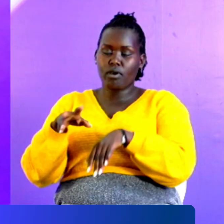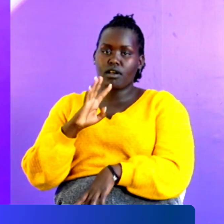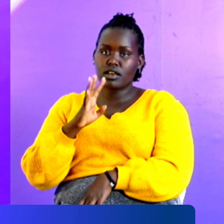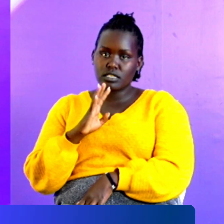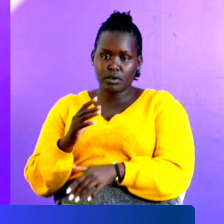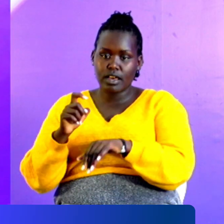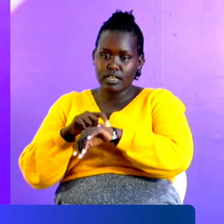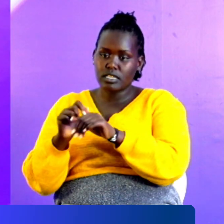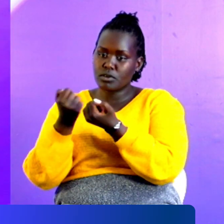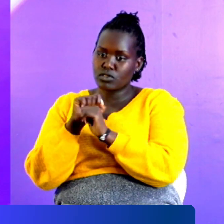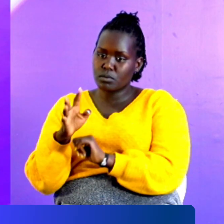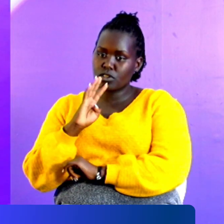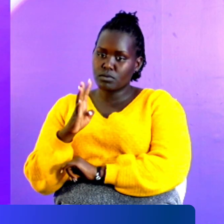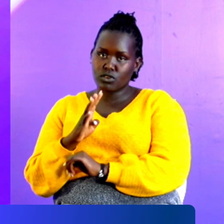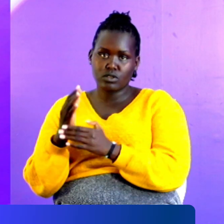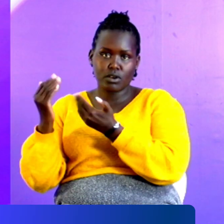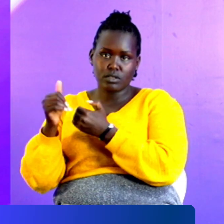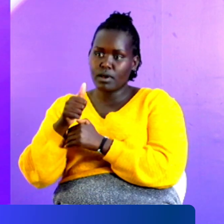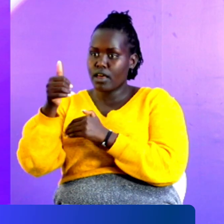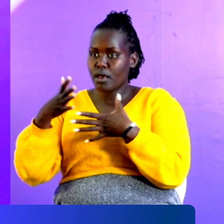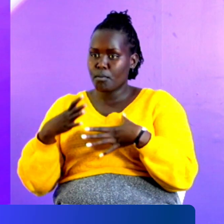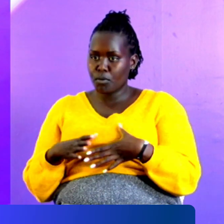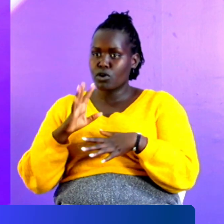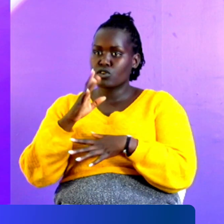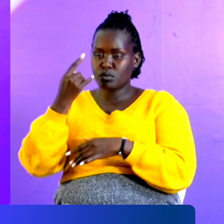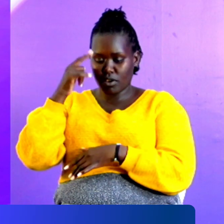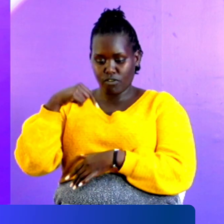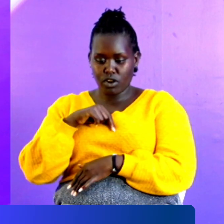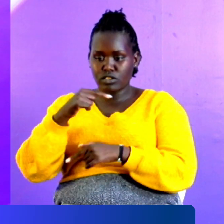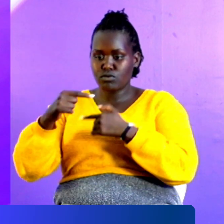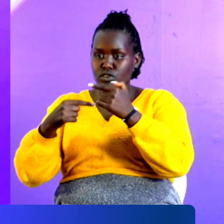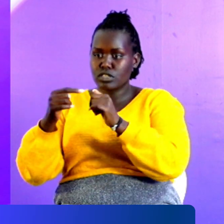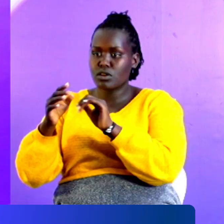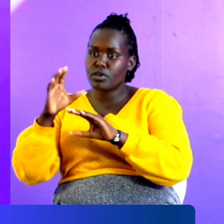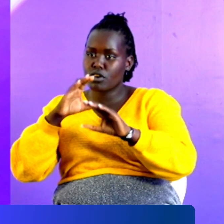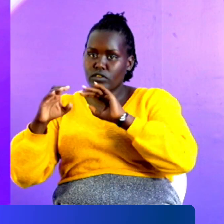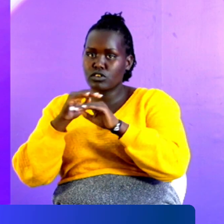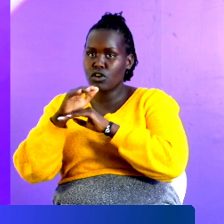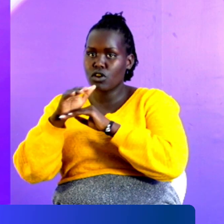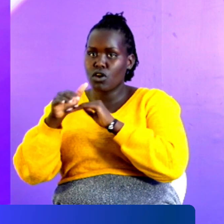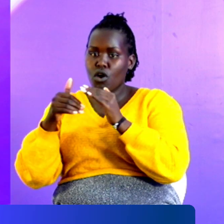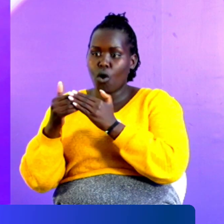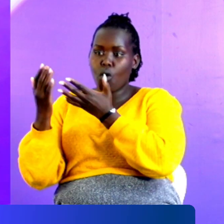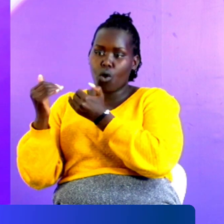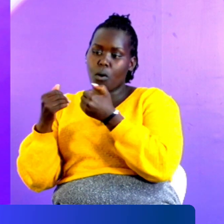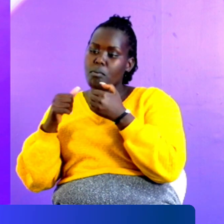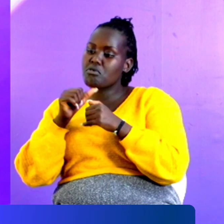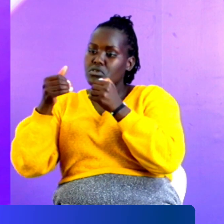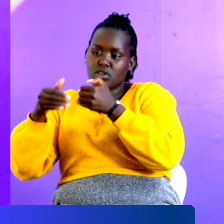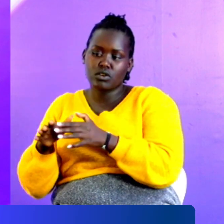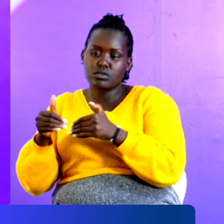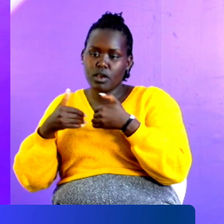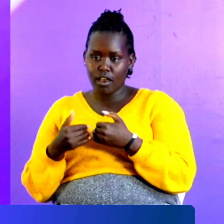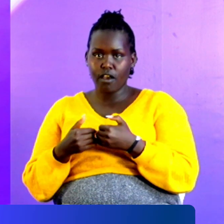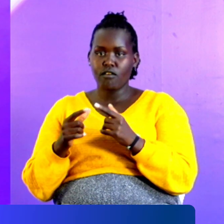because when we will not be able to speak, we will expect other people to speak for us. Let us continue the conversation. All hope is not lost. We